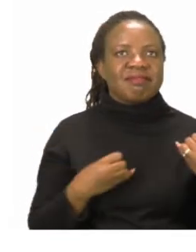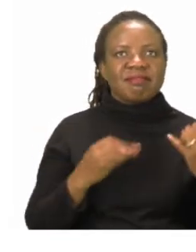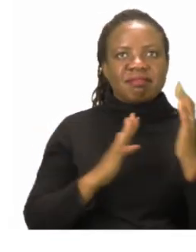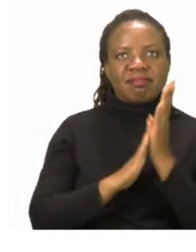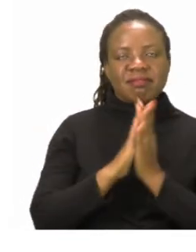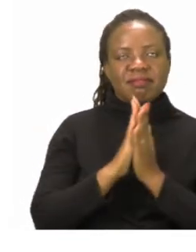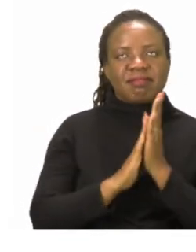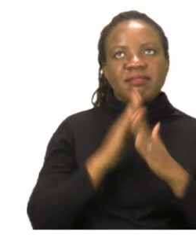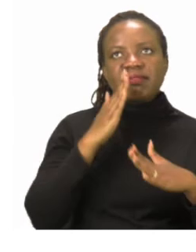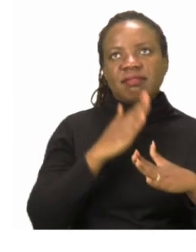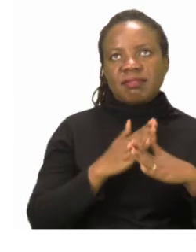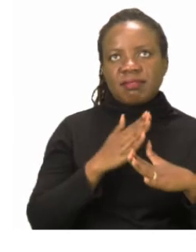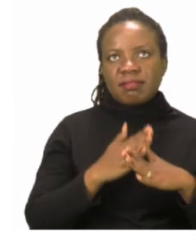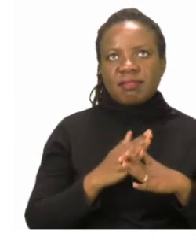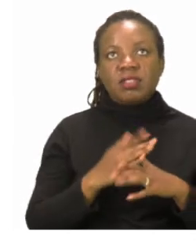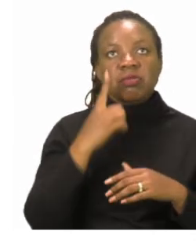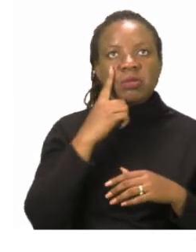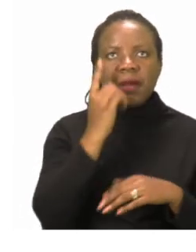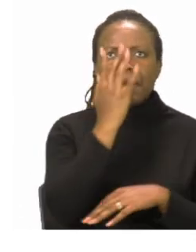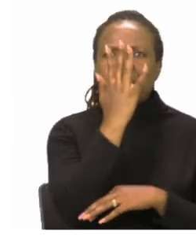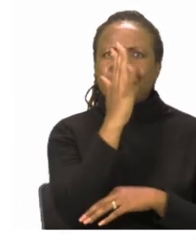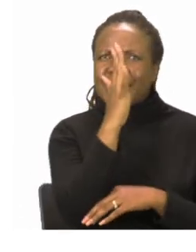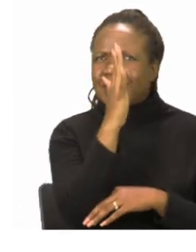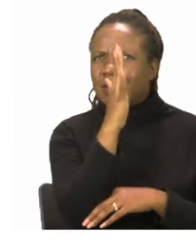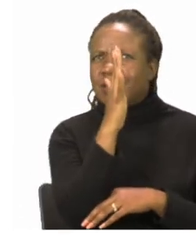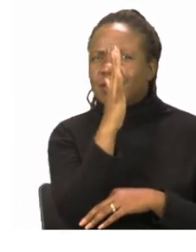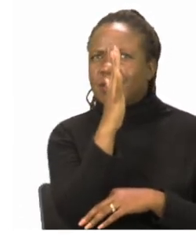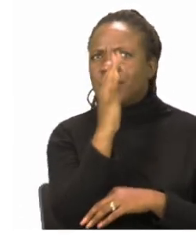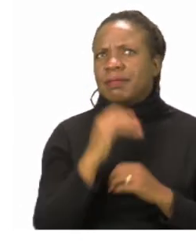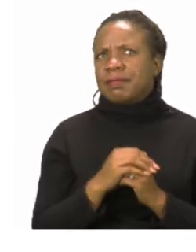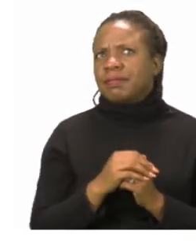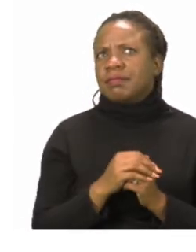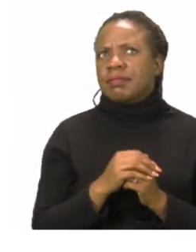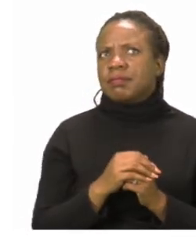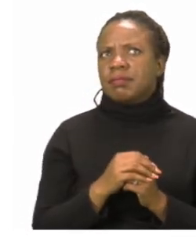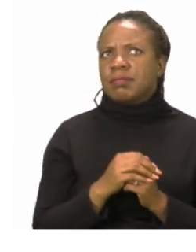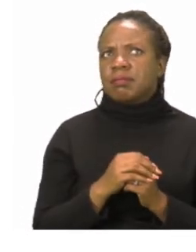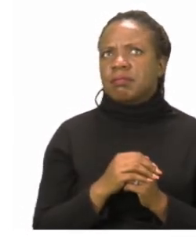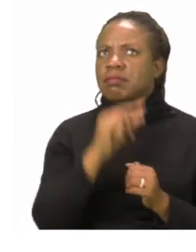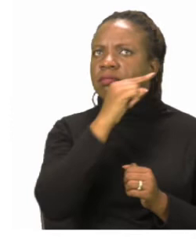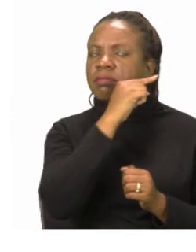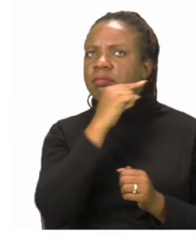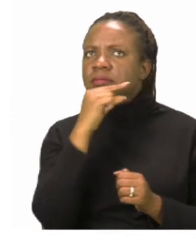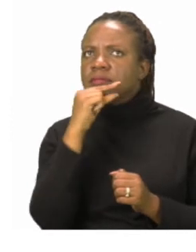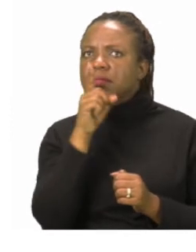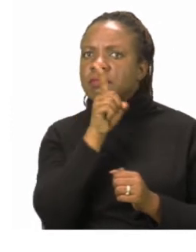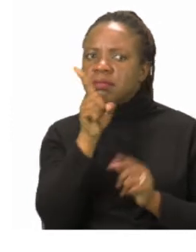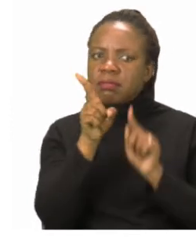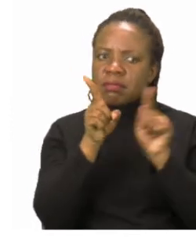have to look at the parts of a plant. It says there, label the parts of the